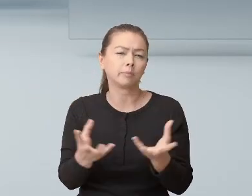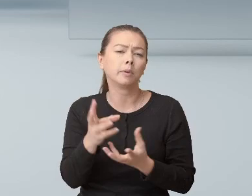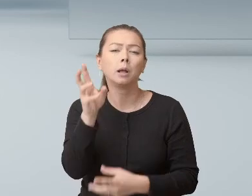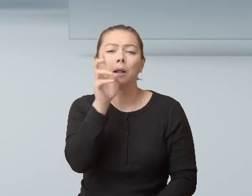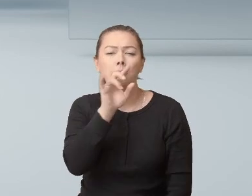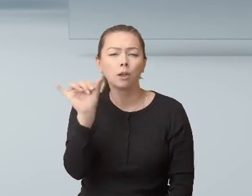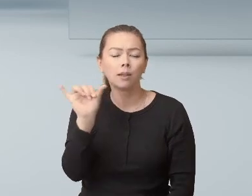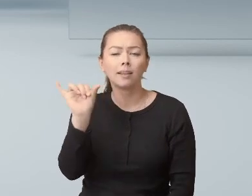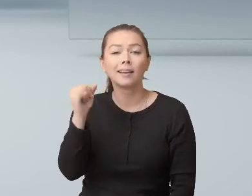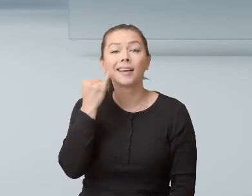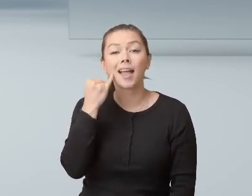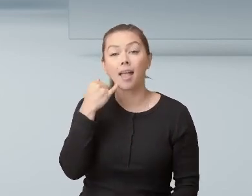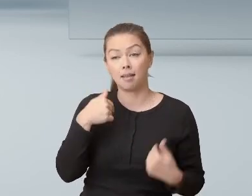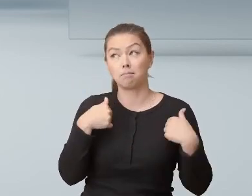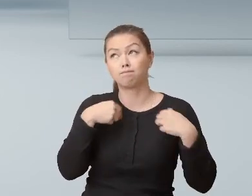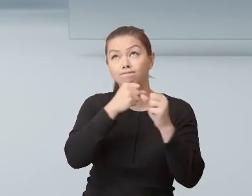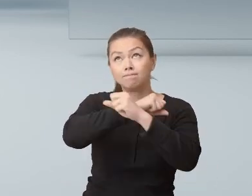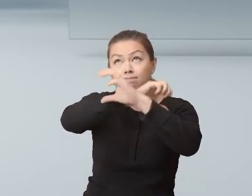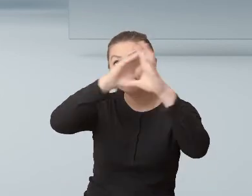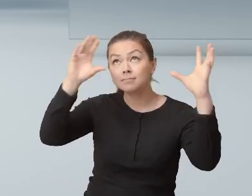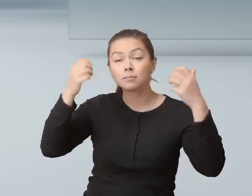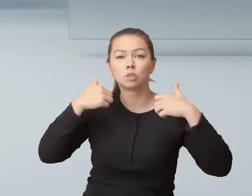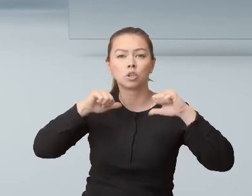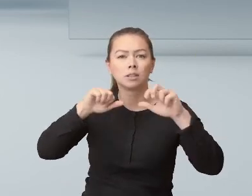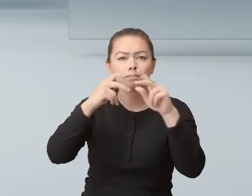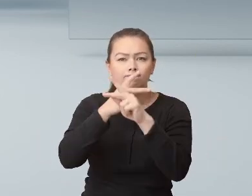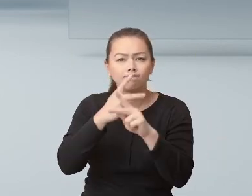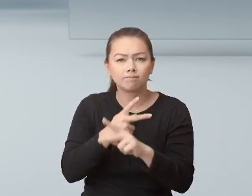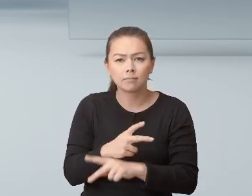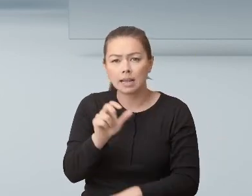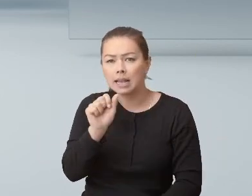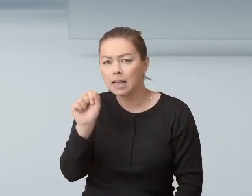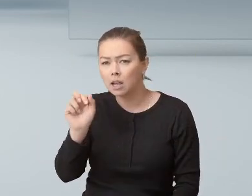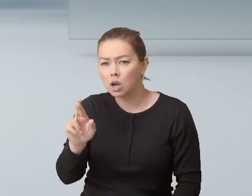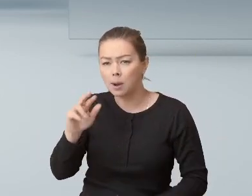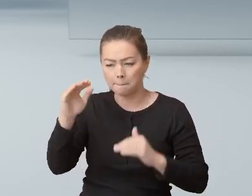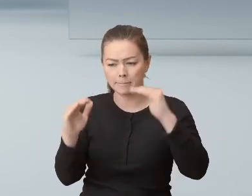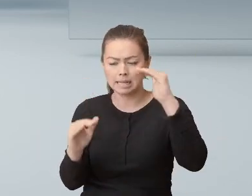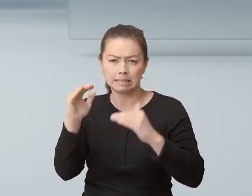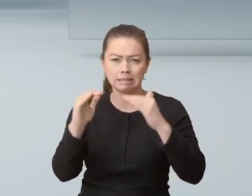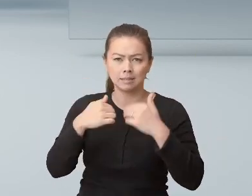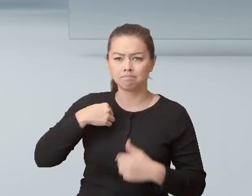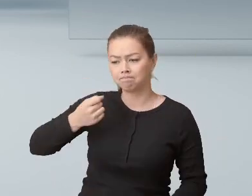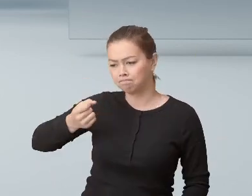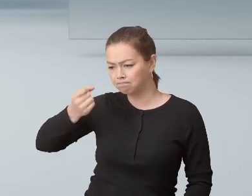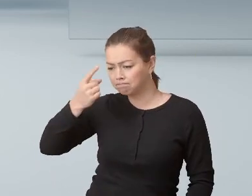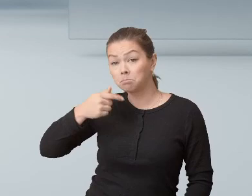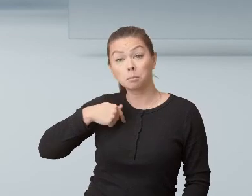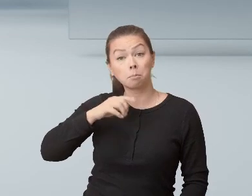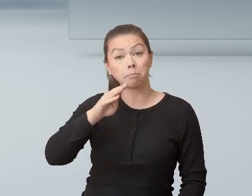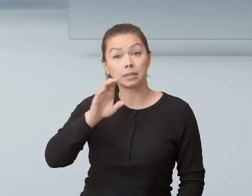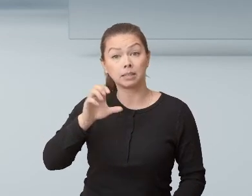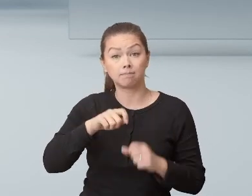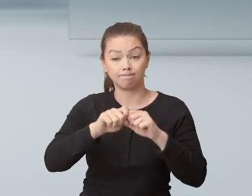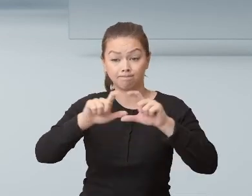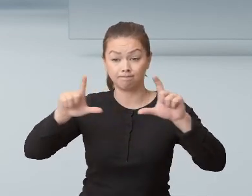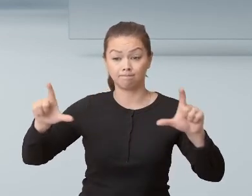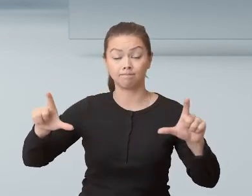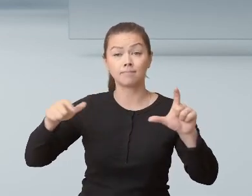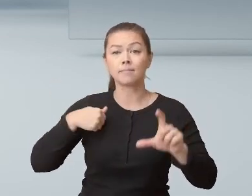picture I want to understand how my customer AR balances are, and I could go into Business Central and I could actually ask